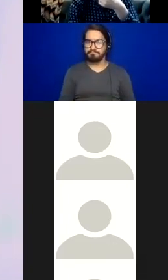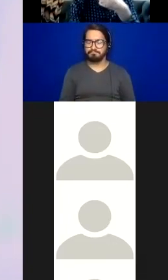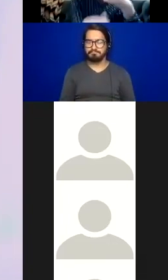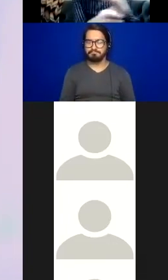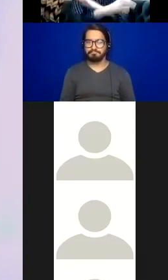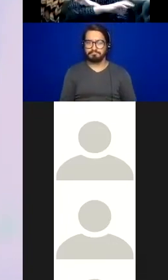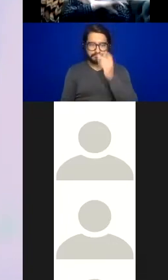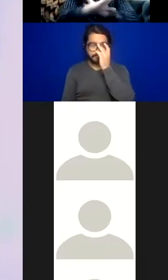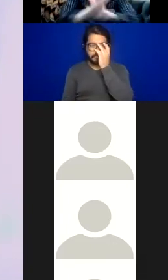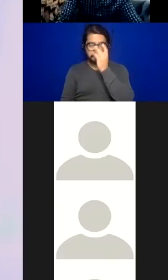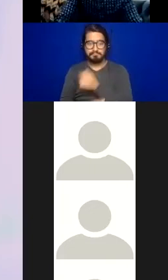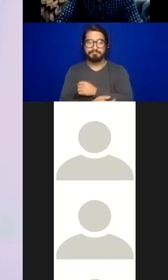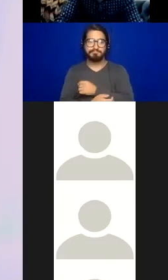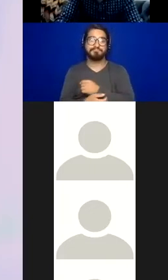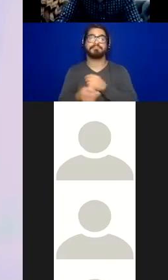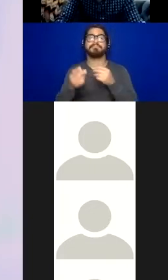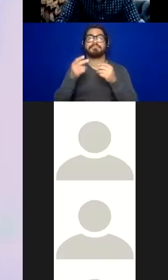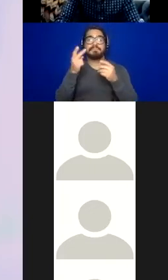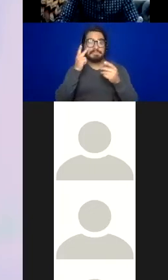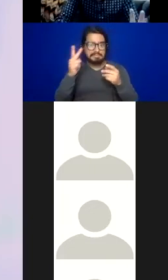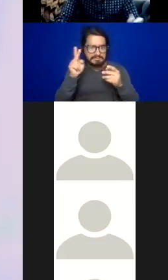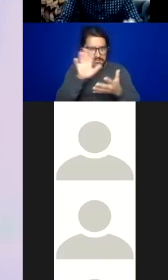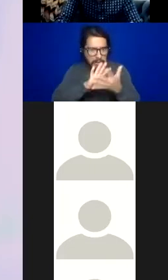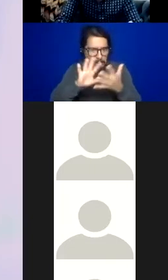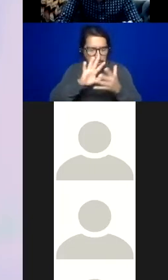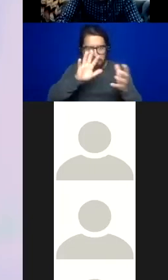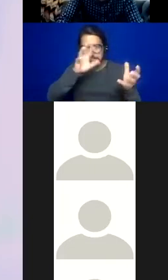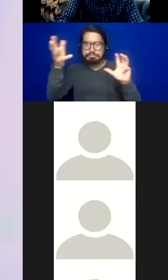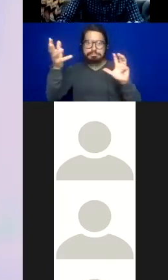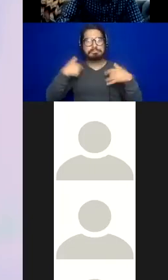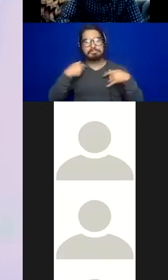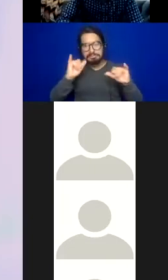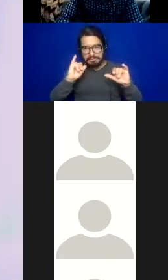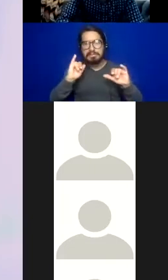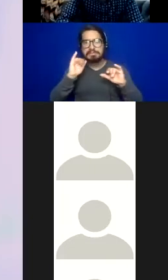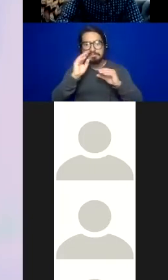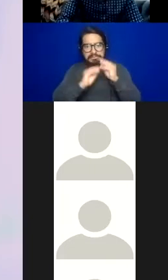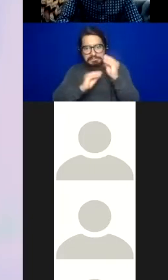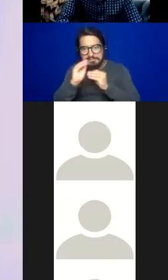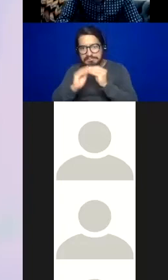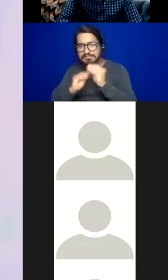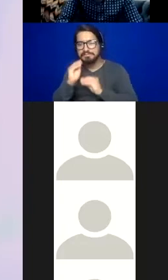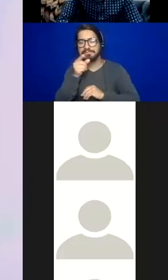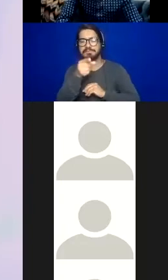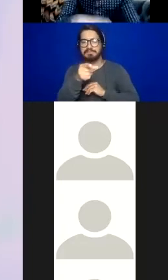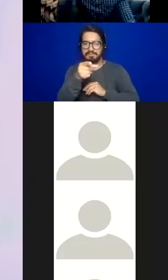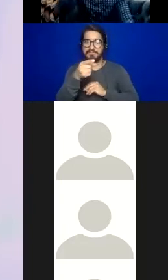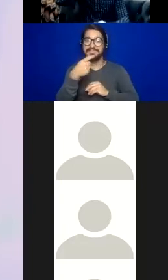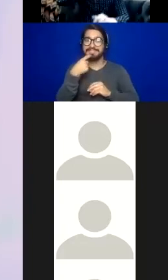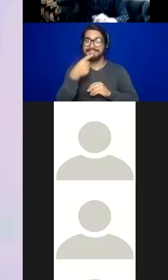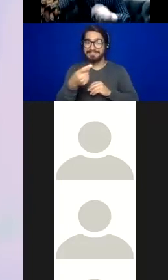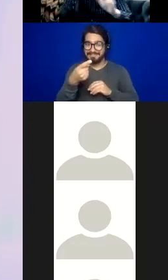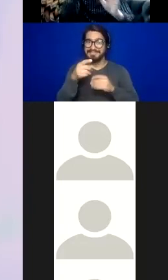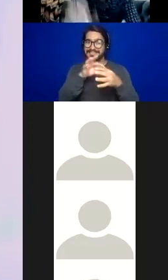So this is this really wild graph I'm still in the middle of making. This is mentions of sexual